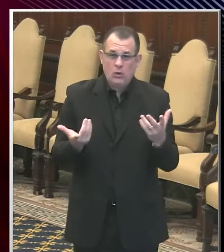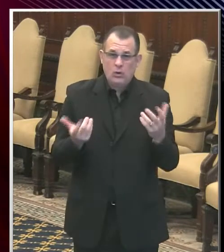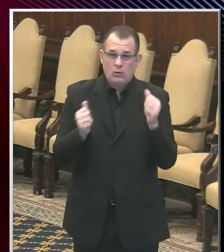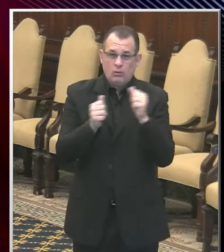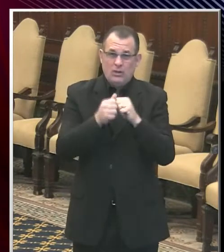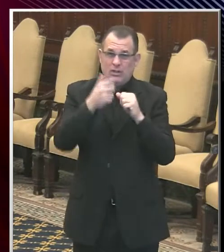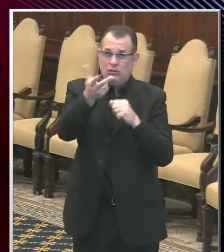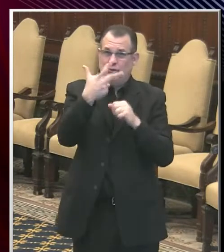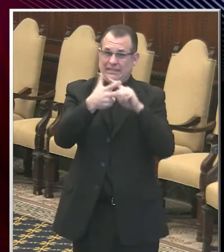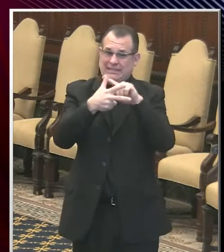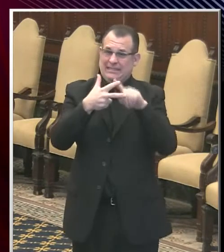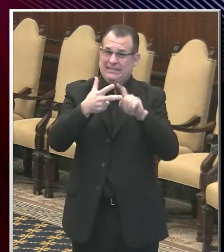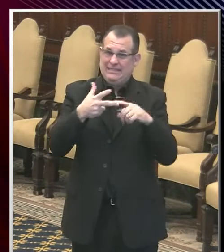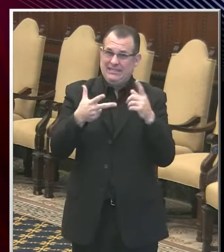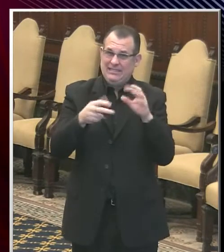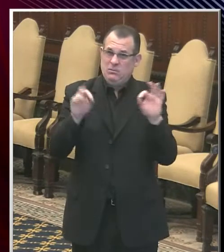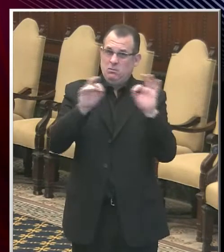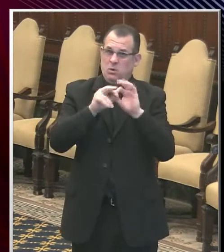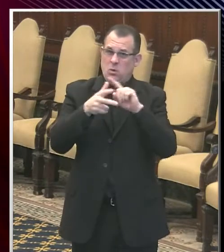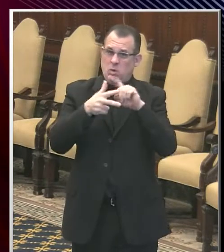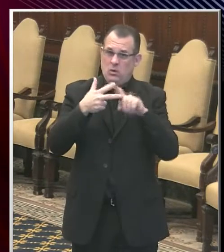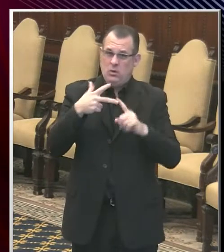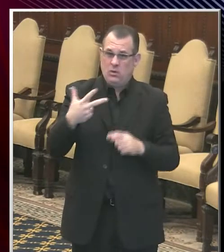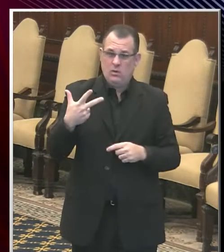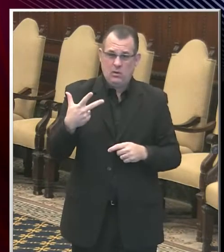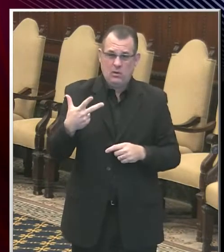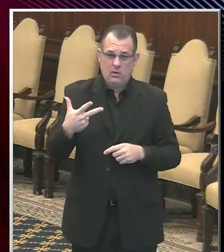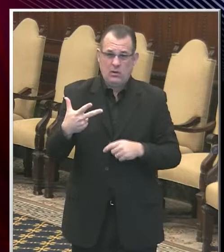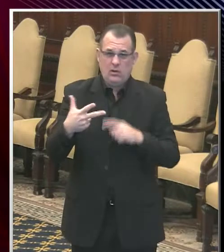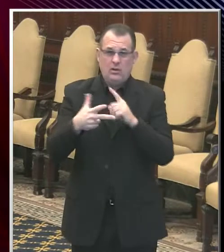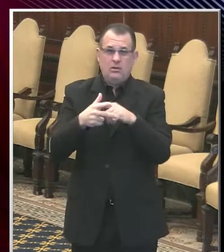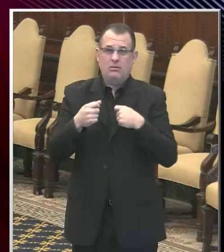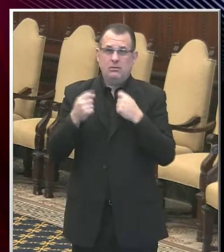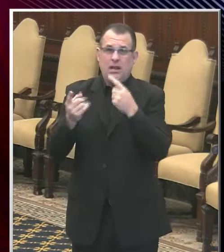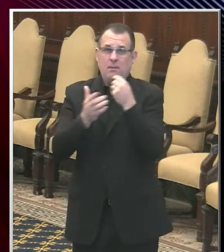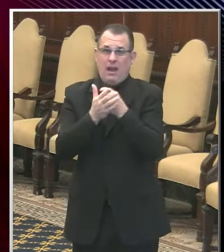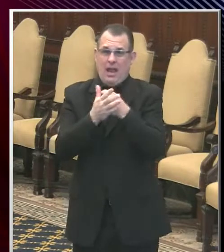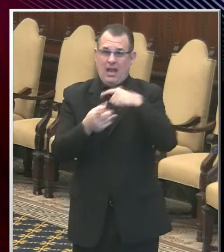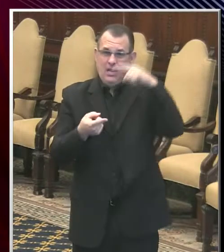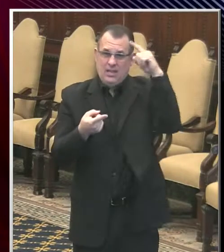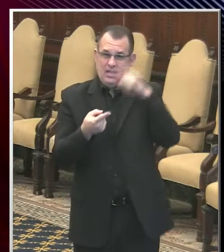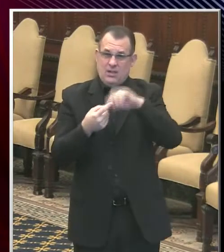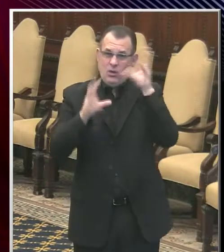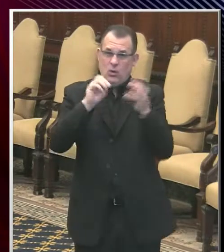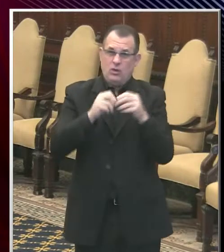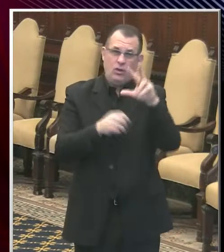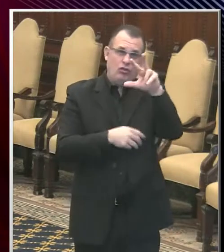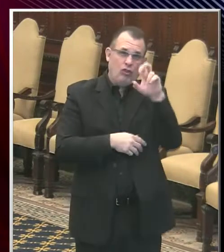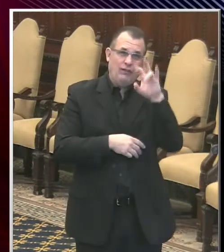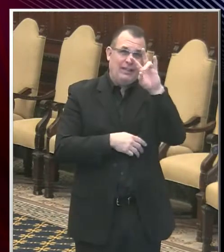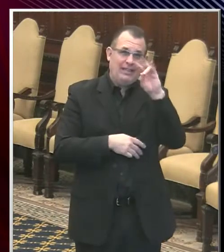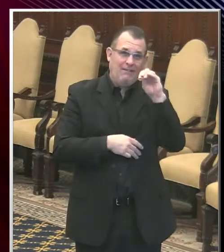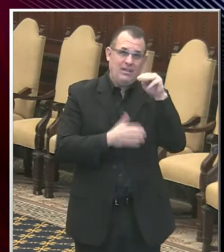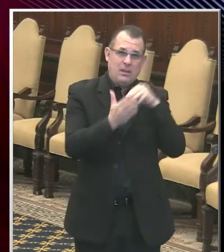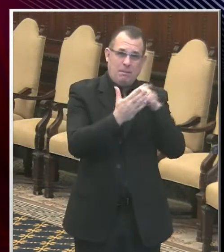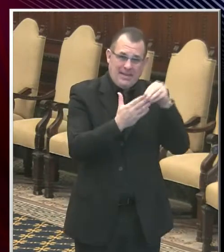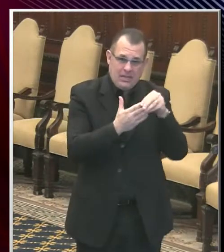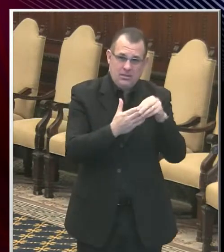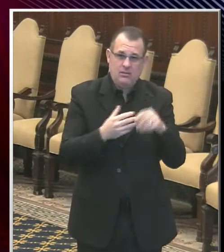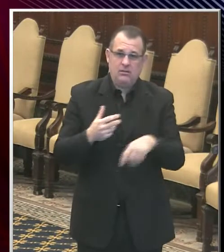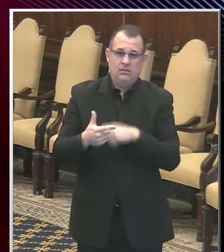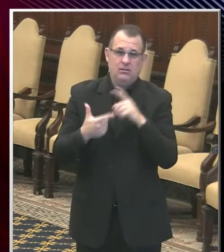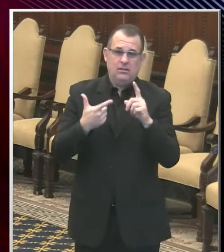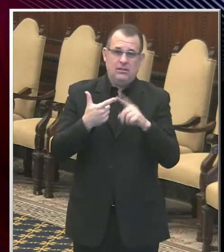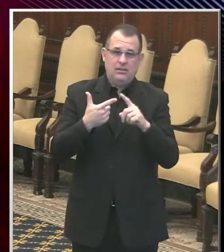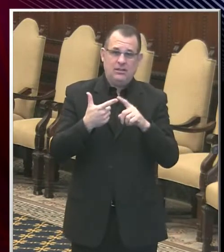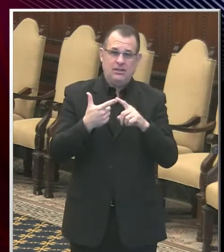key actions: spending reductions totaling $370 million, keeping a fund balance that is about $229